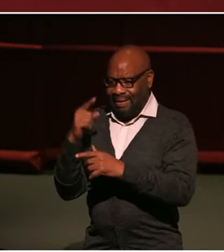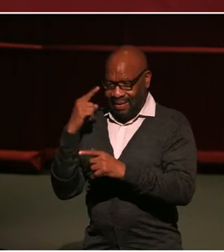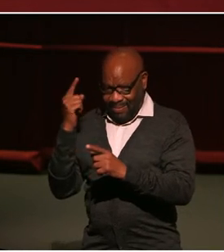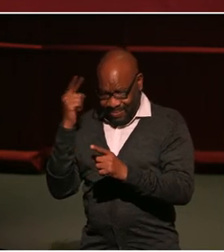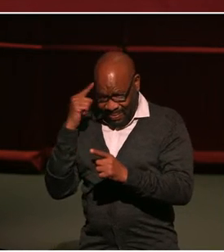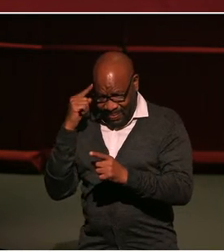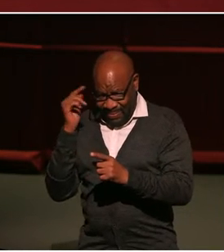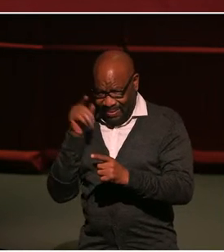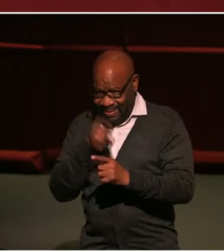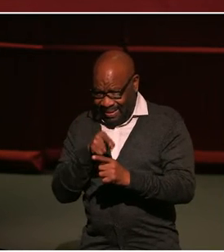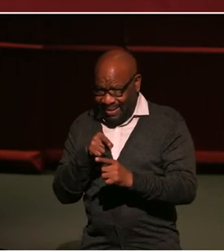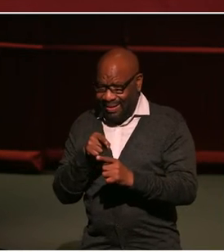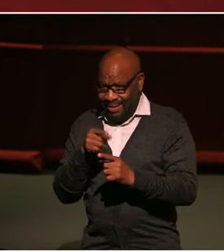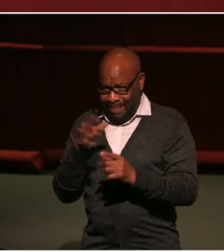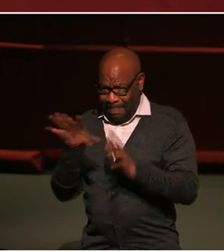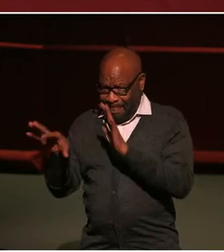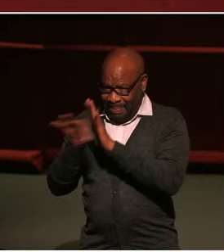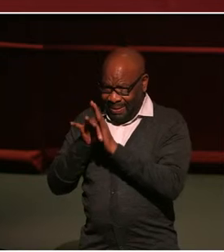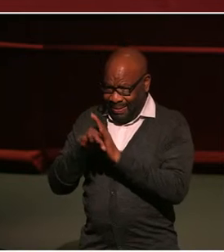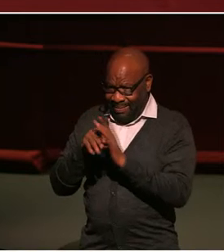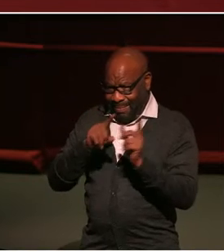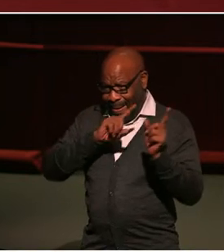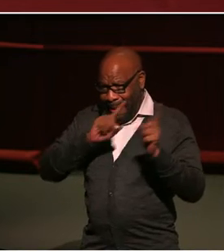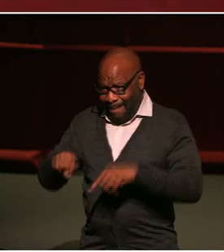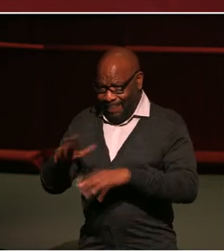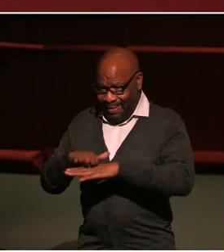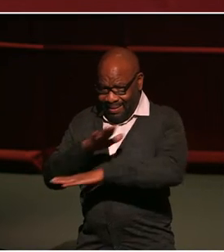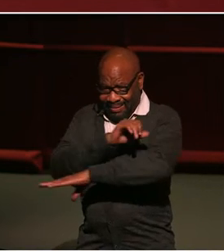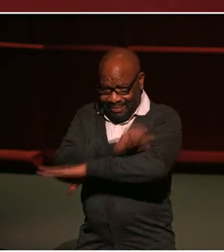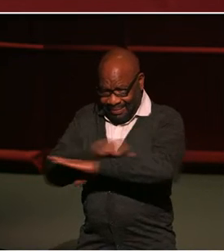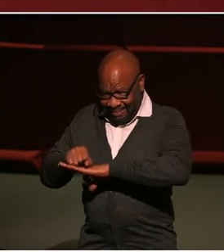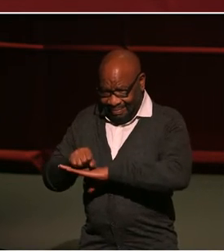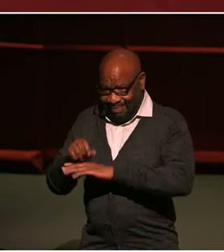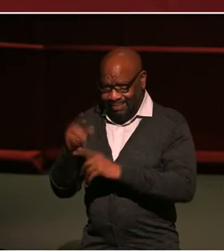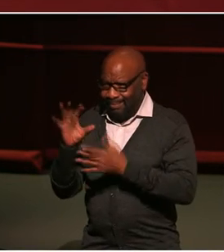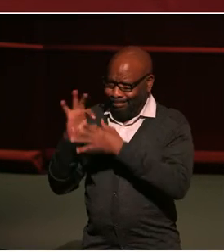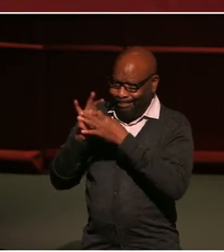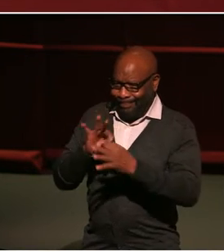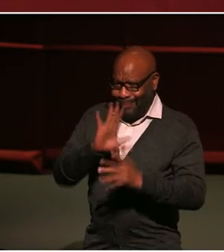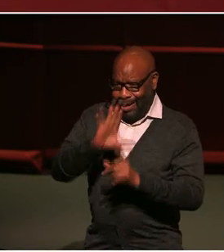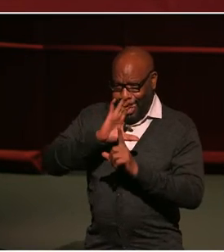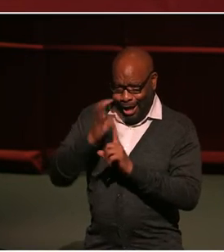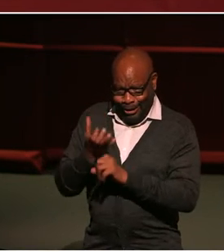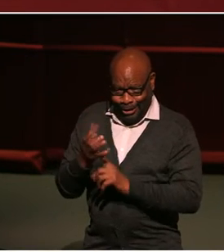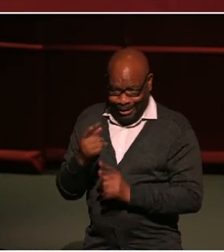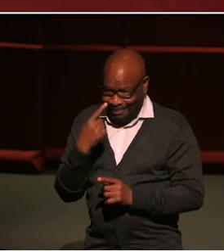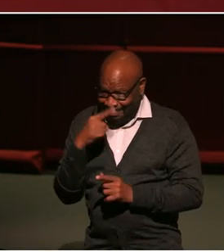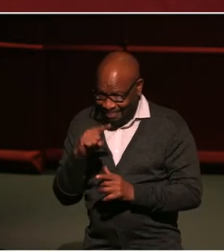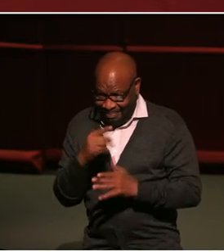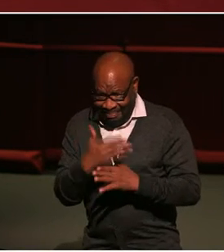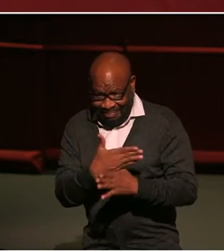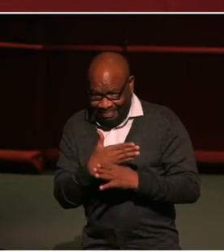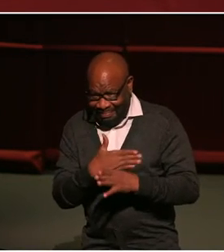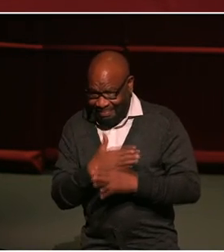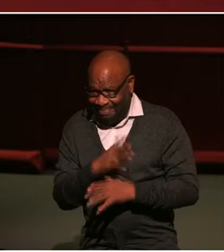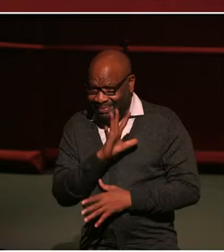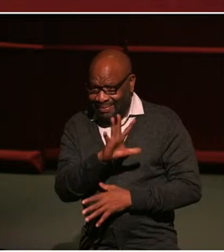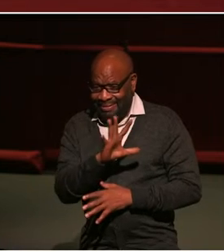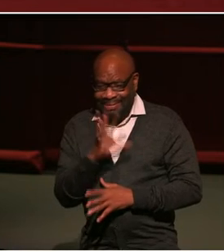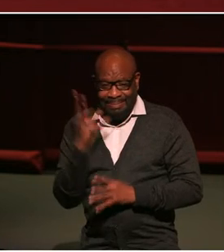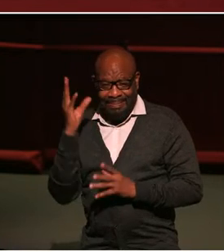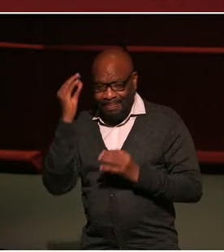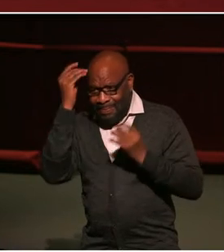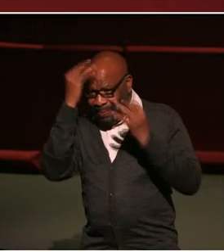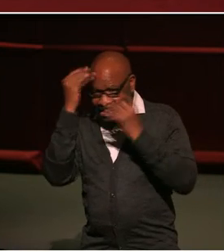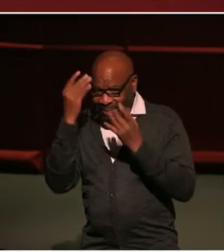who's coming on stage tonight to share their culture, but give us a little bit about your thoughts about them. Well, I'm